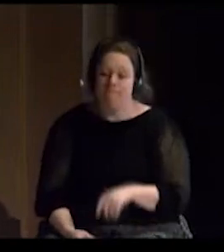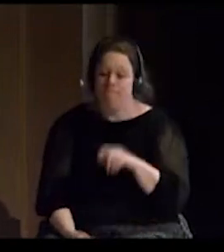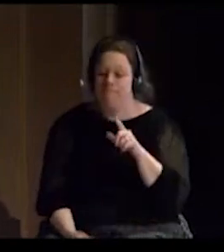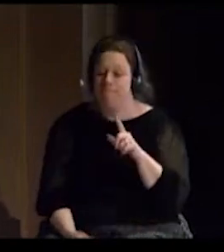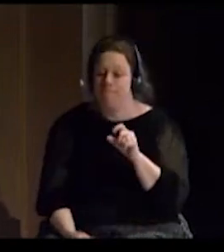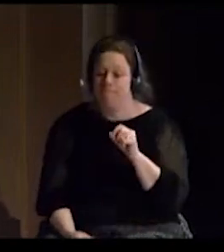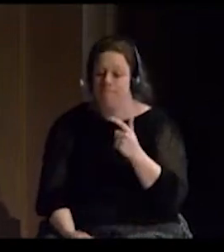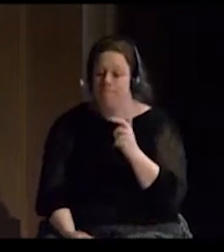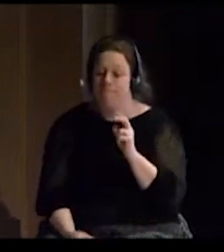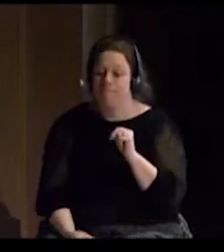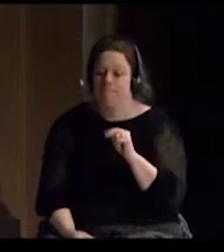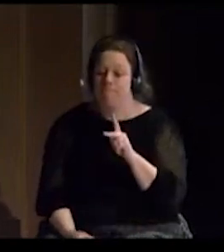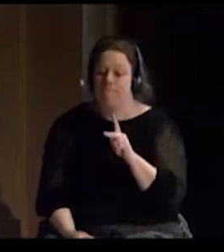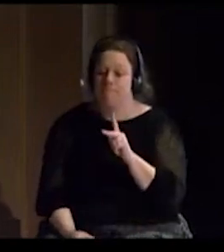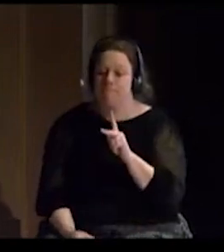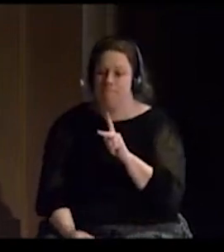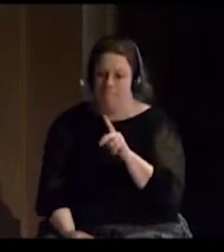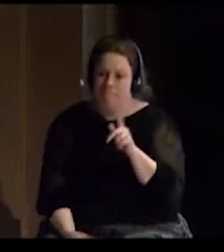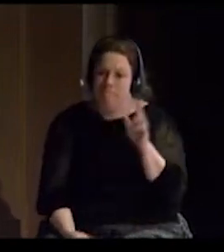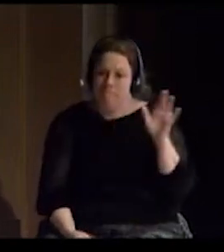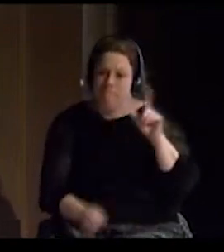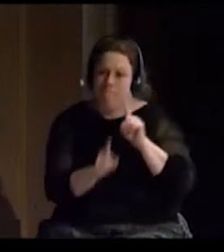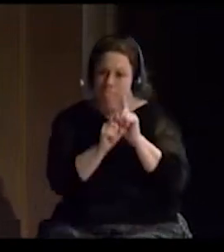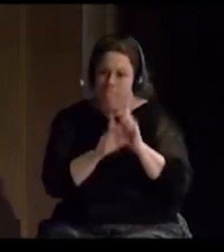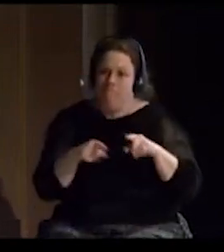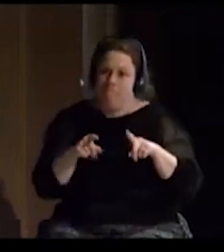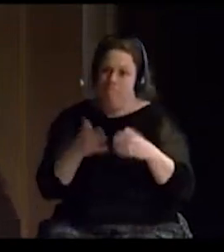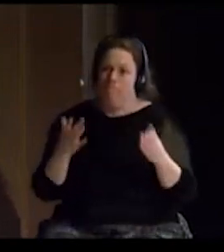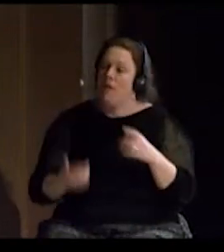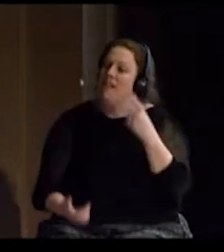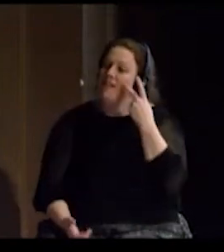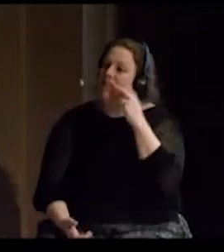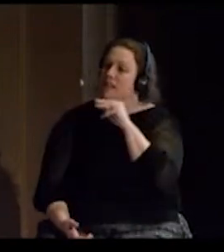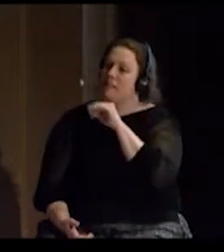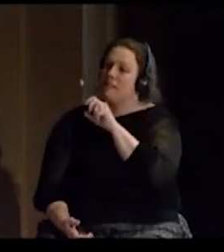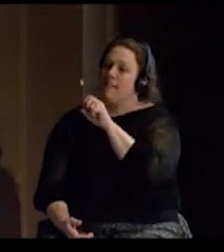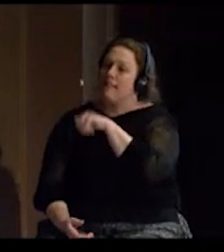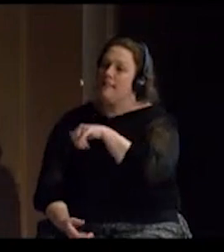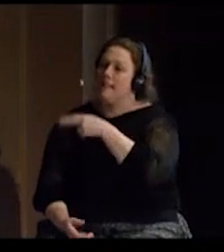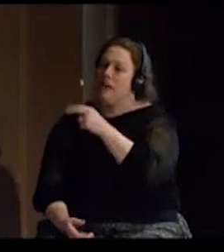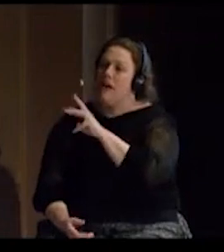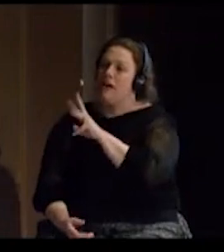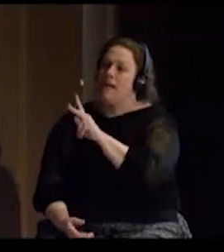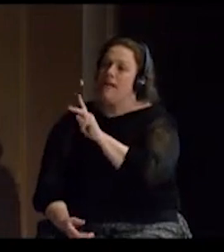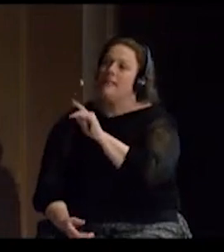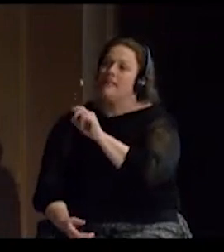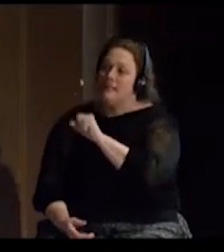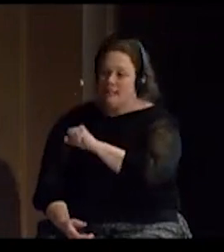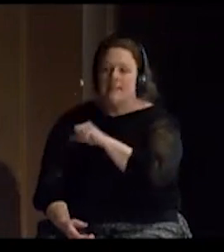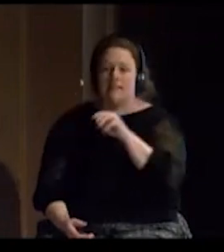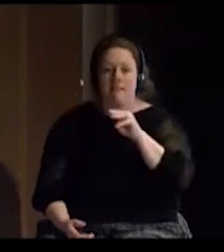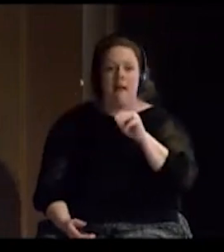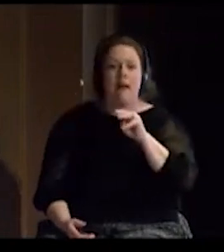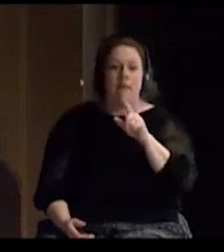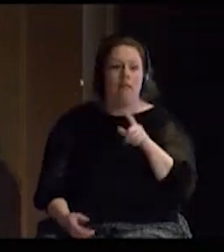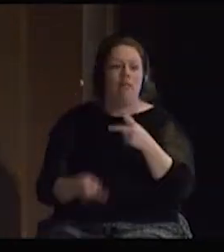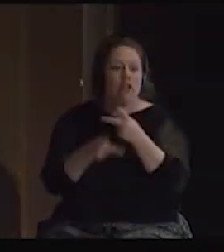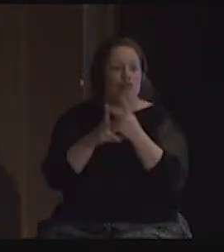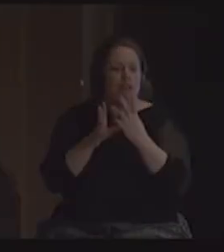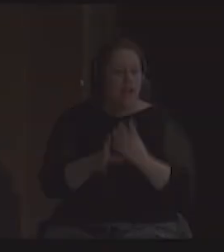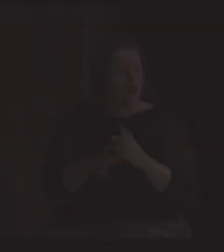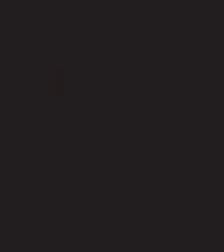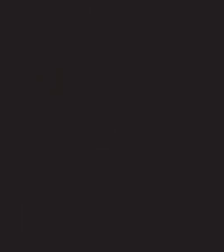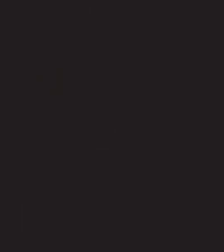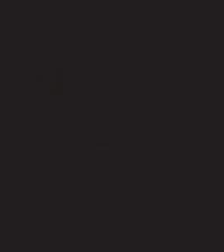mentor when she was here. And you also saw Missy Hawkins, the mammal curator, who contributed a lot to that project too.